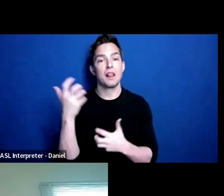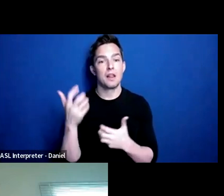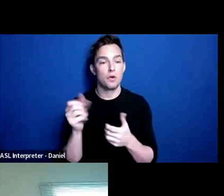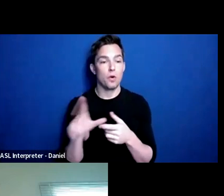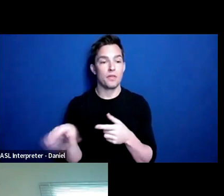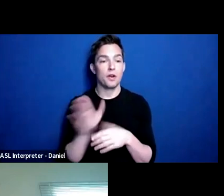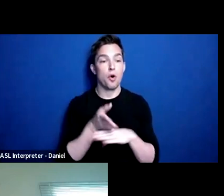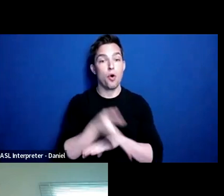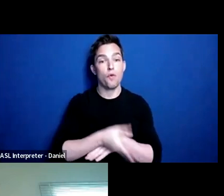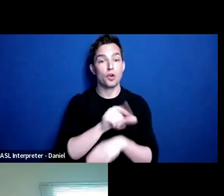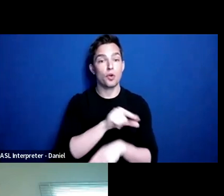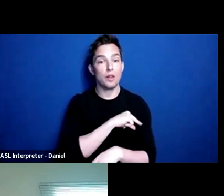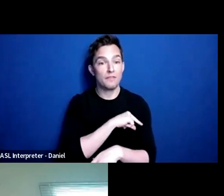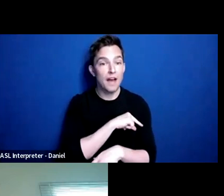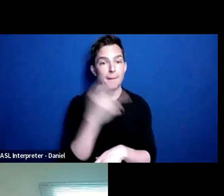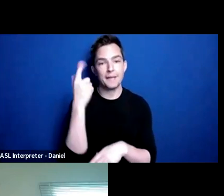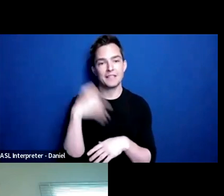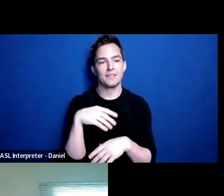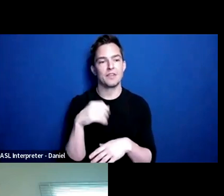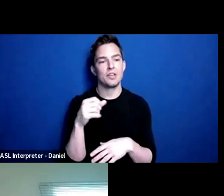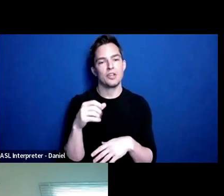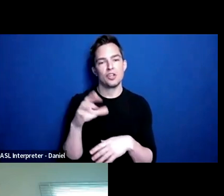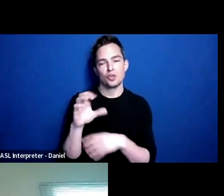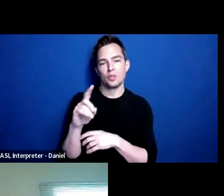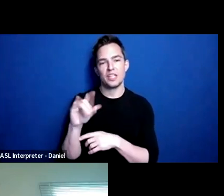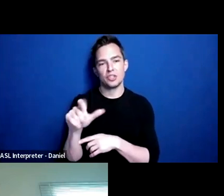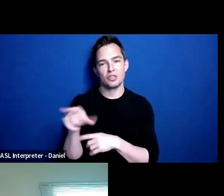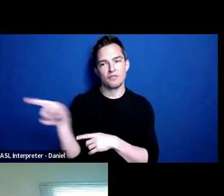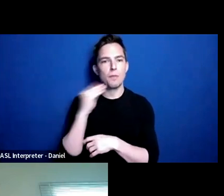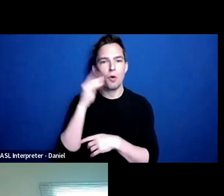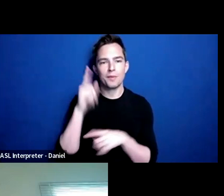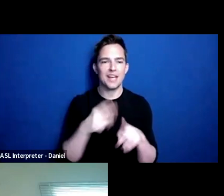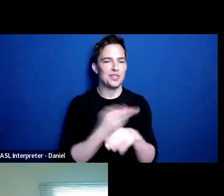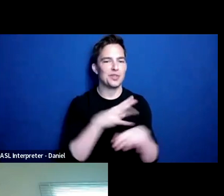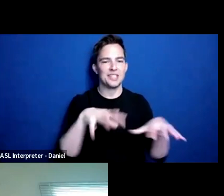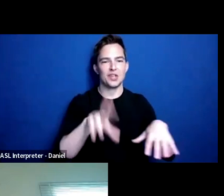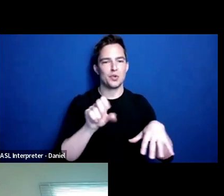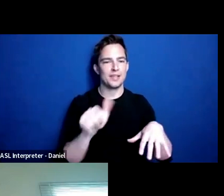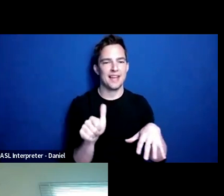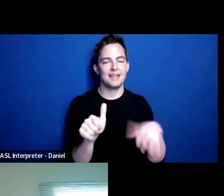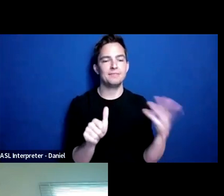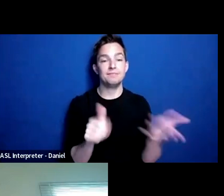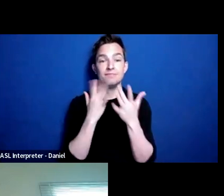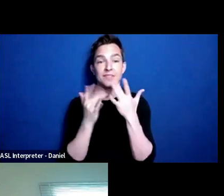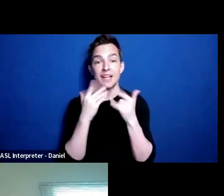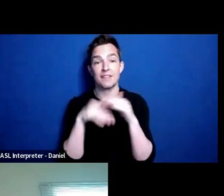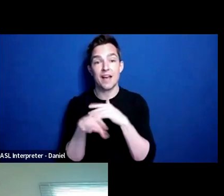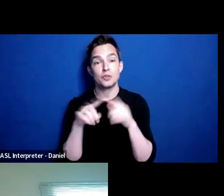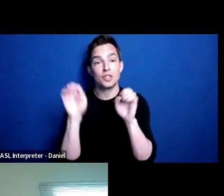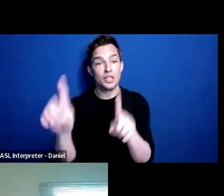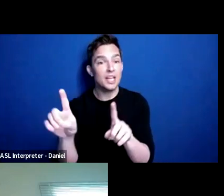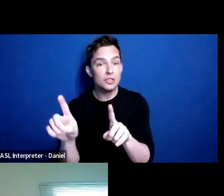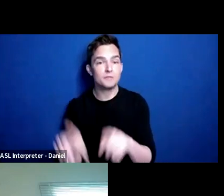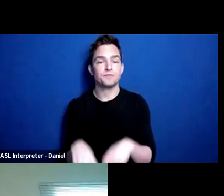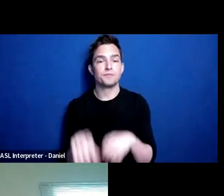either overqualified because of credentials from back home, but are not able to use it here in the United States, lack of access to education